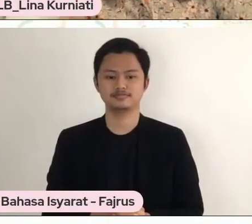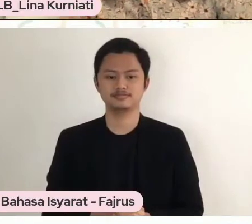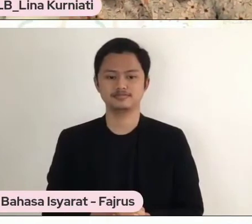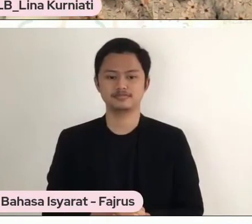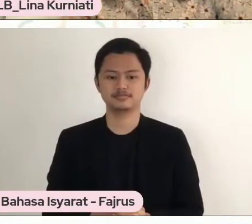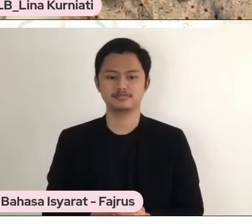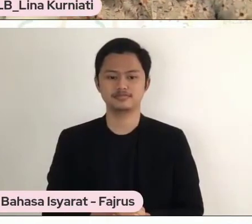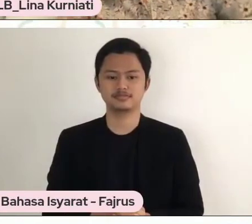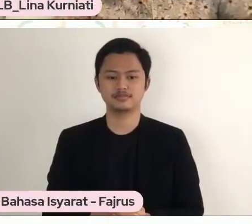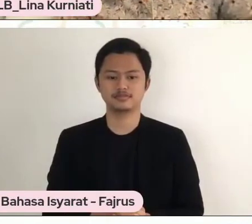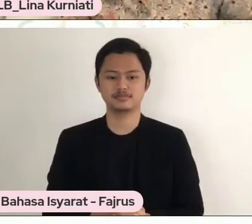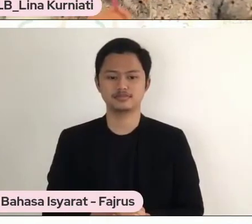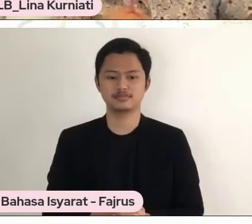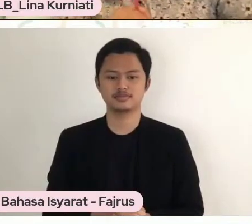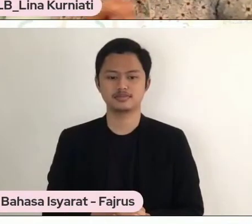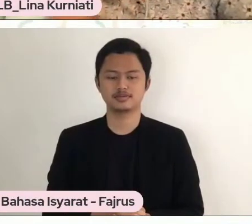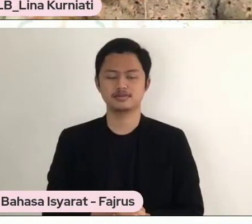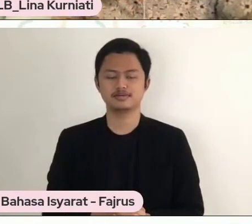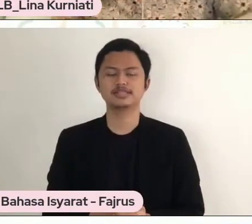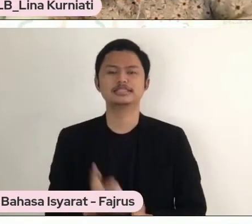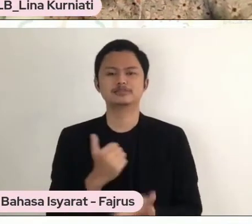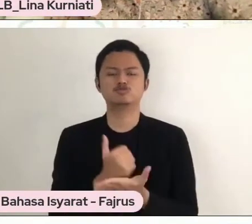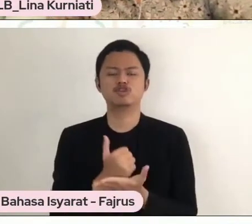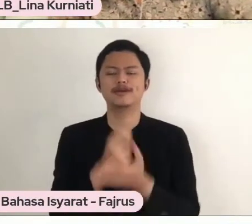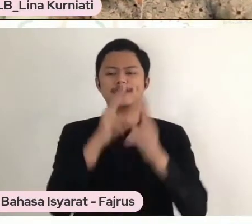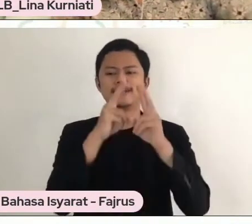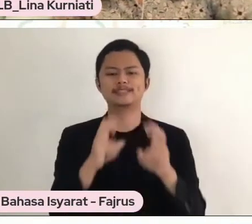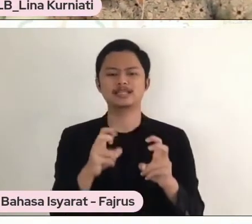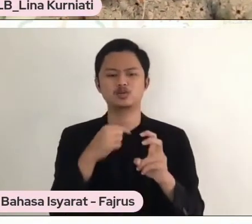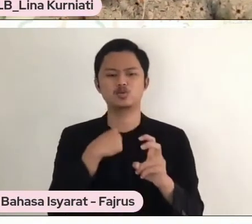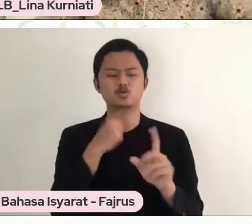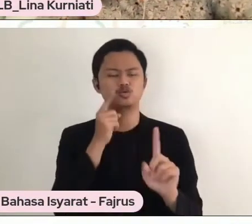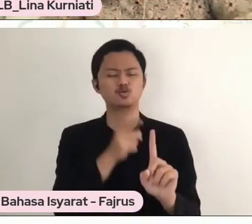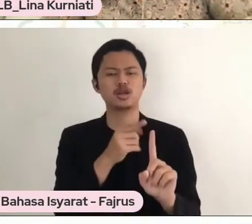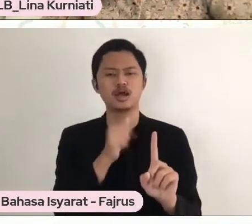My main field is research for children with